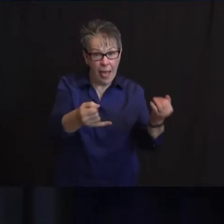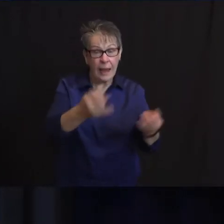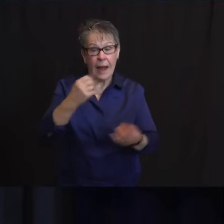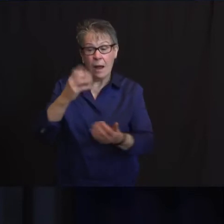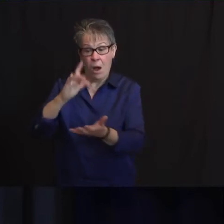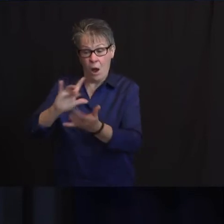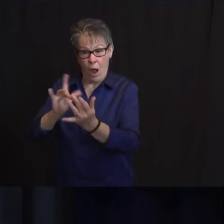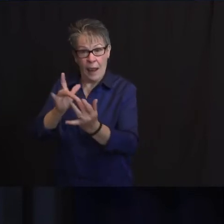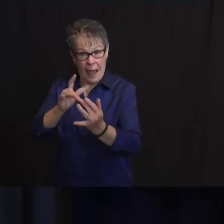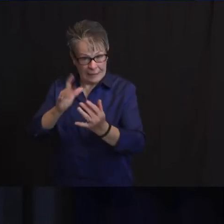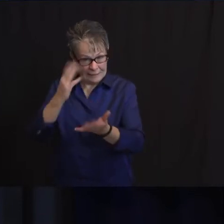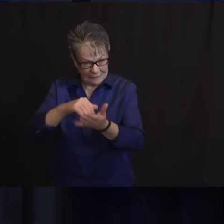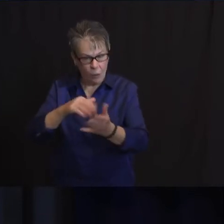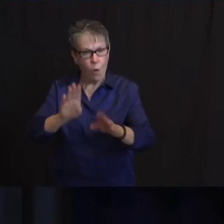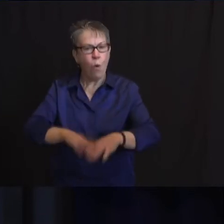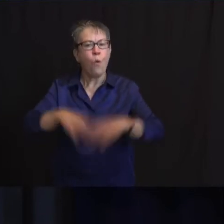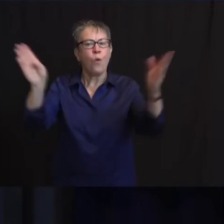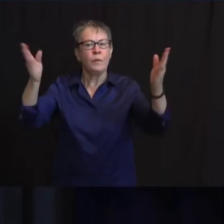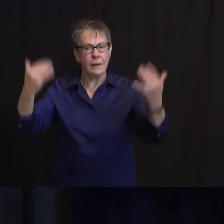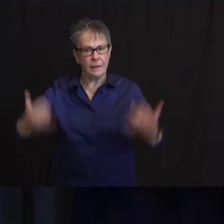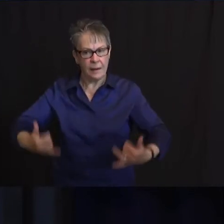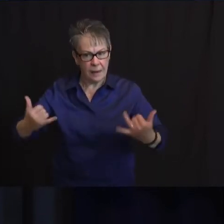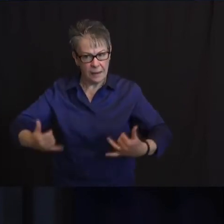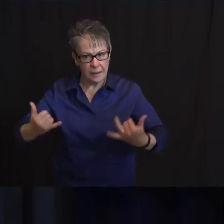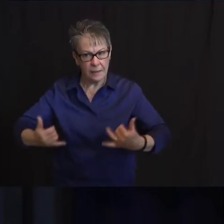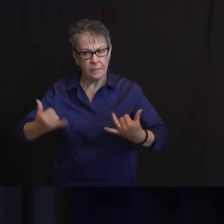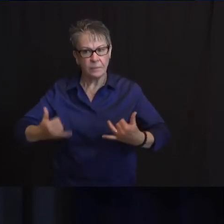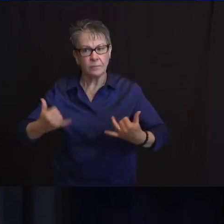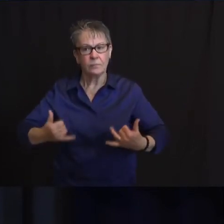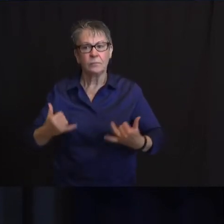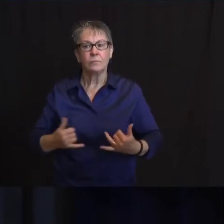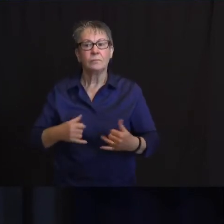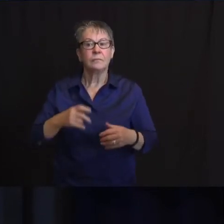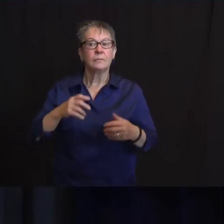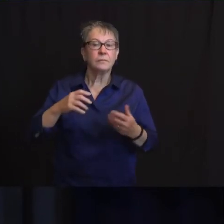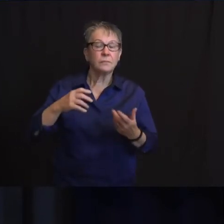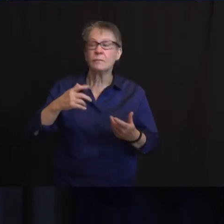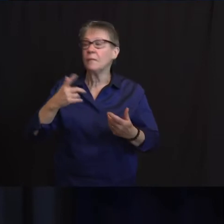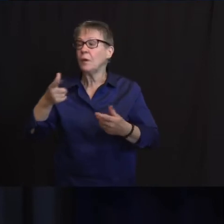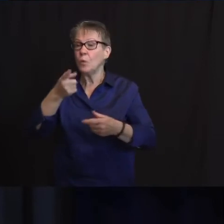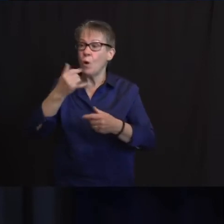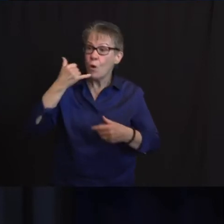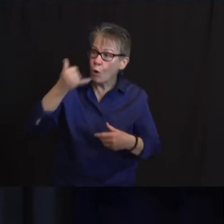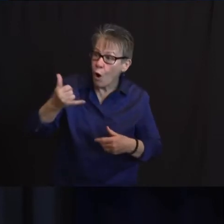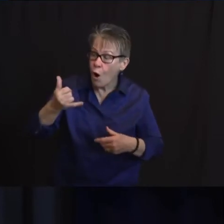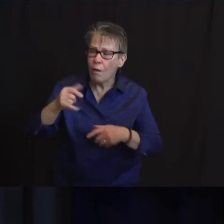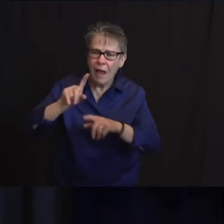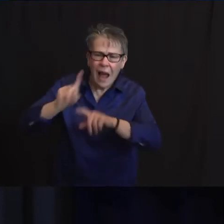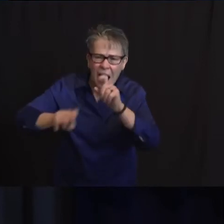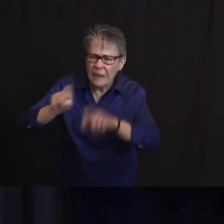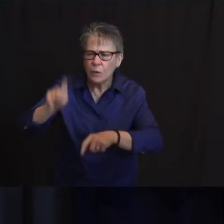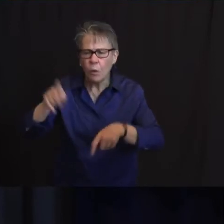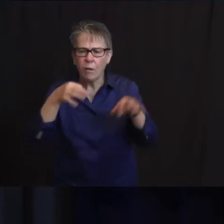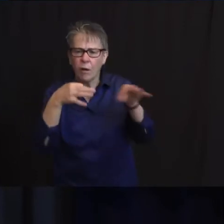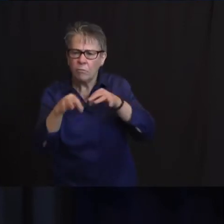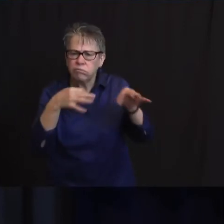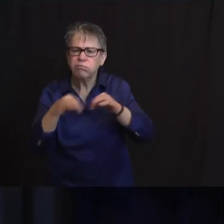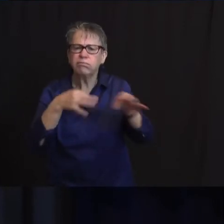callers. As of today, callers can speak to agents to get more information on frequently asked questions about the